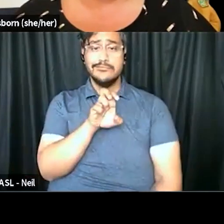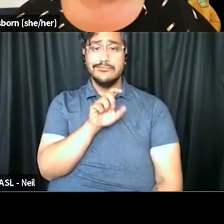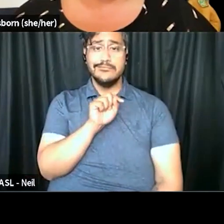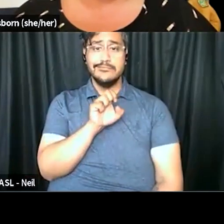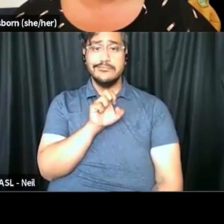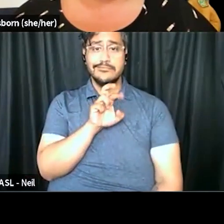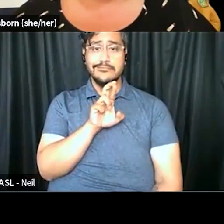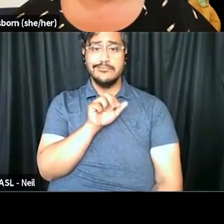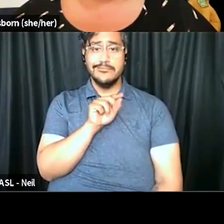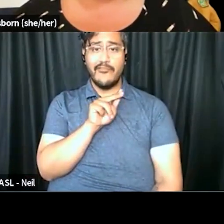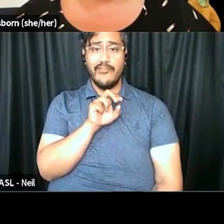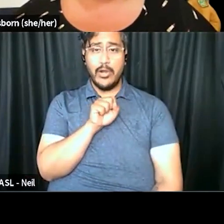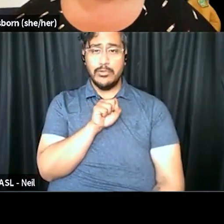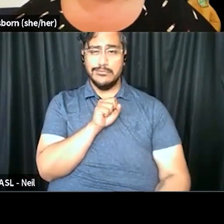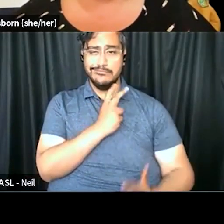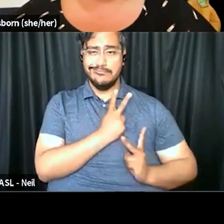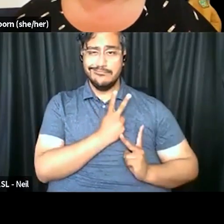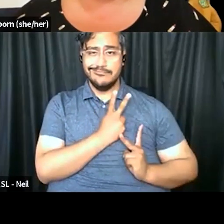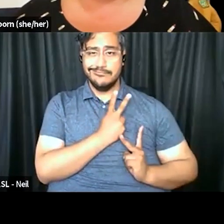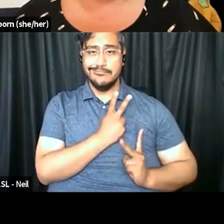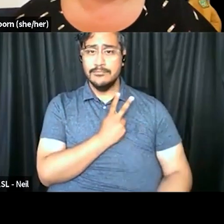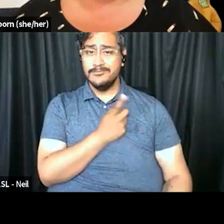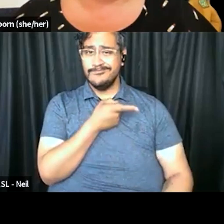These are all in the second book.